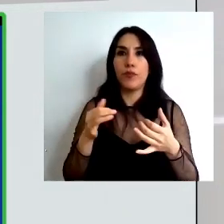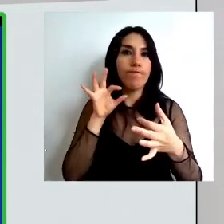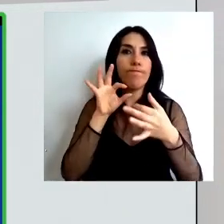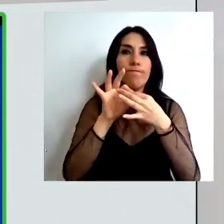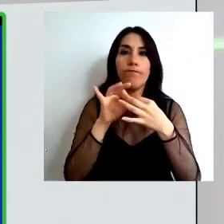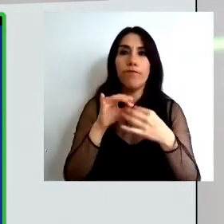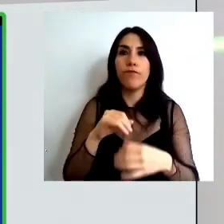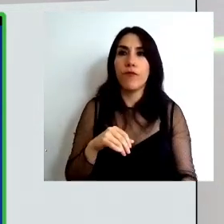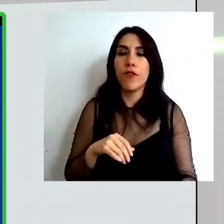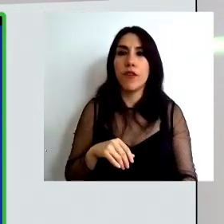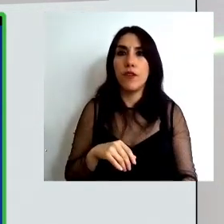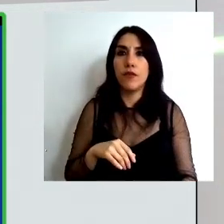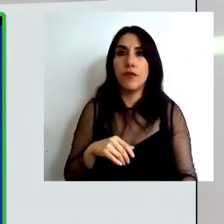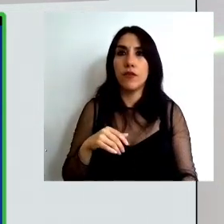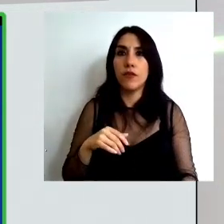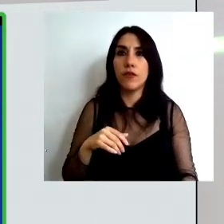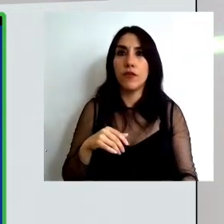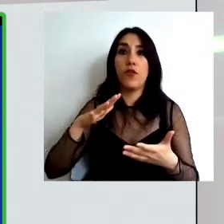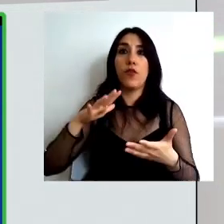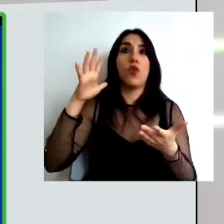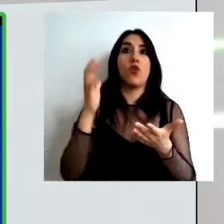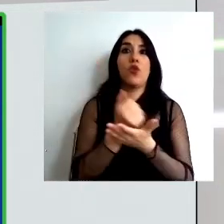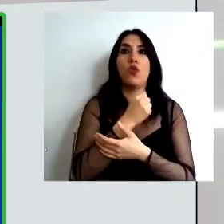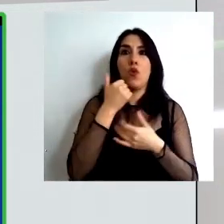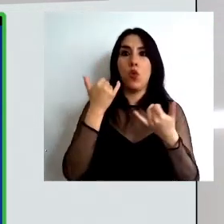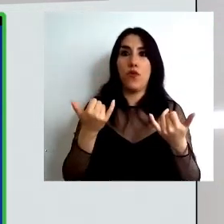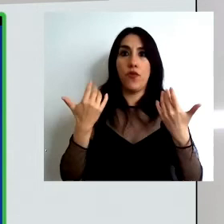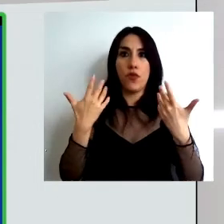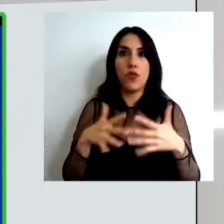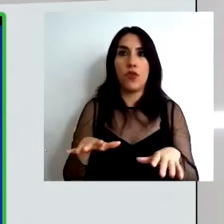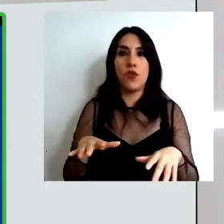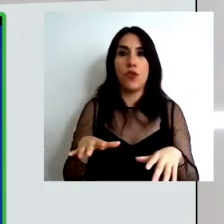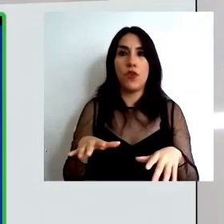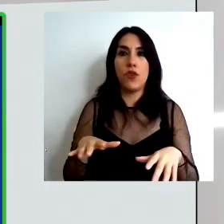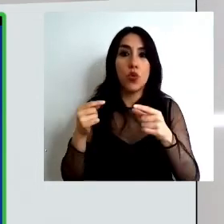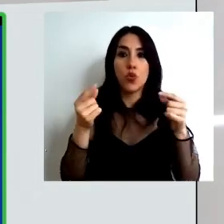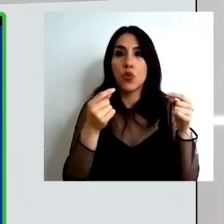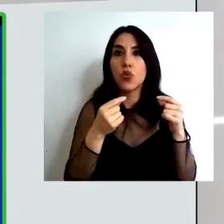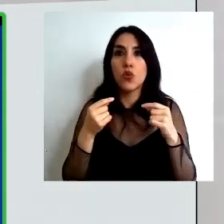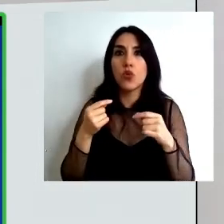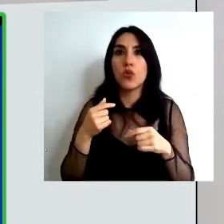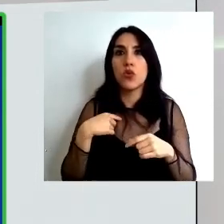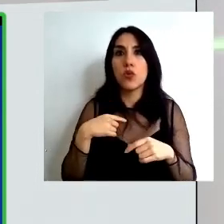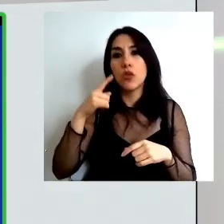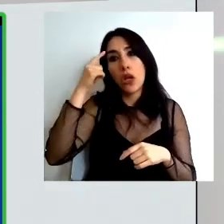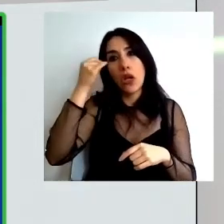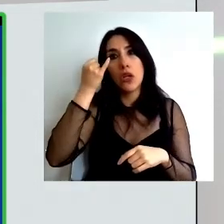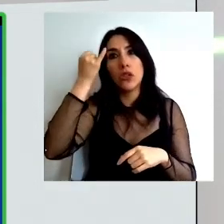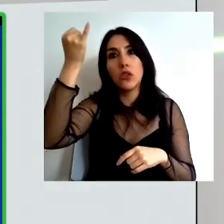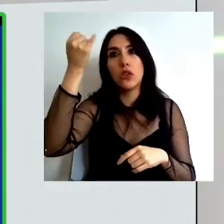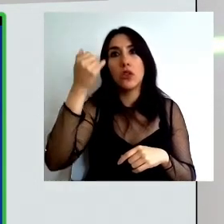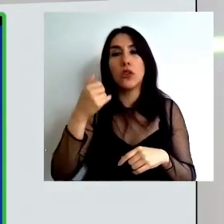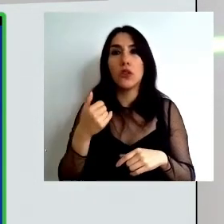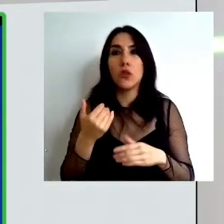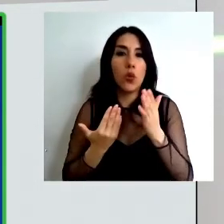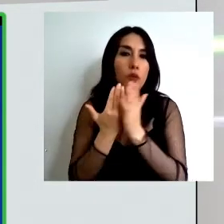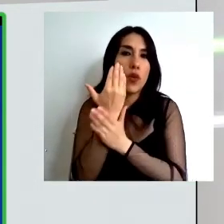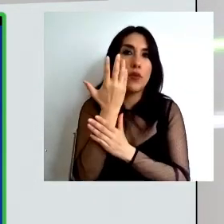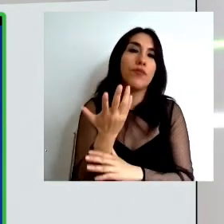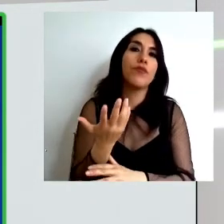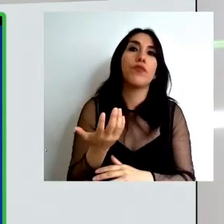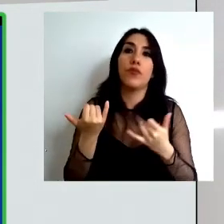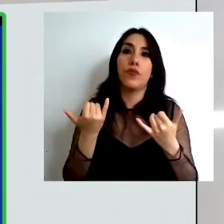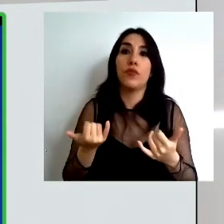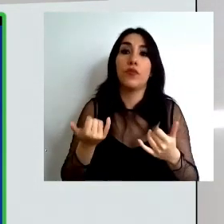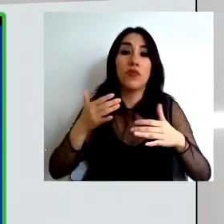would say it depends, of course, to some extent on your replication model, but definitely, are you